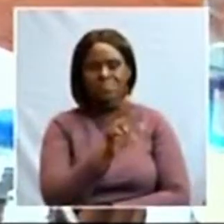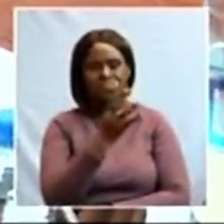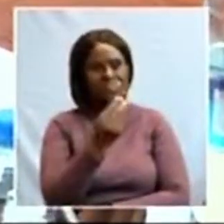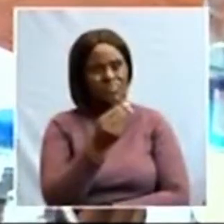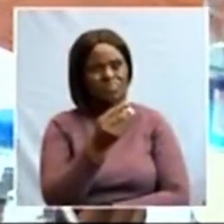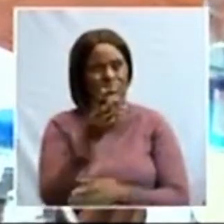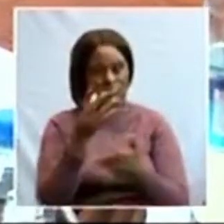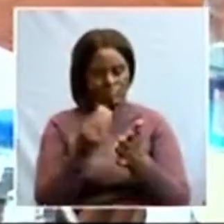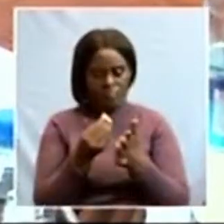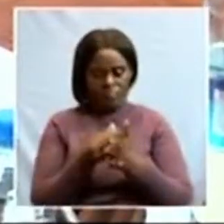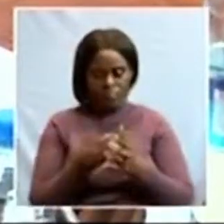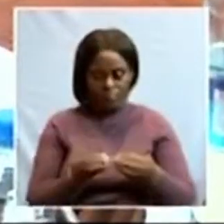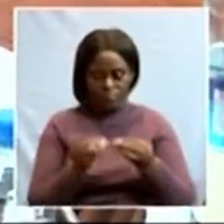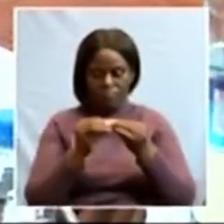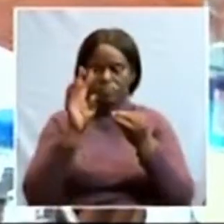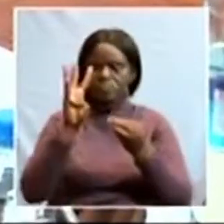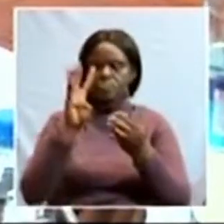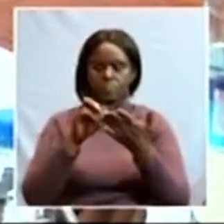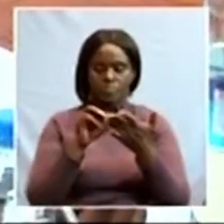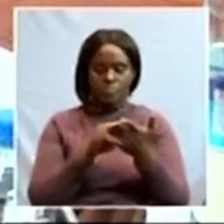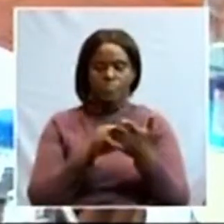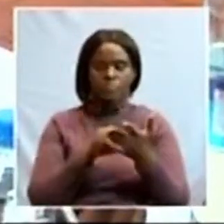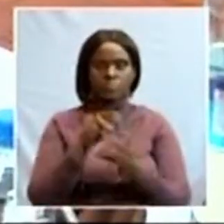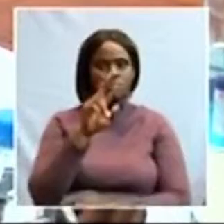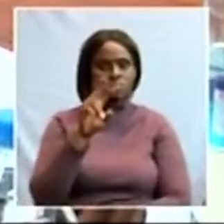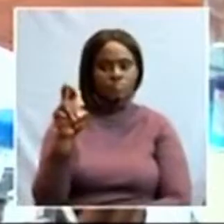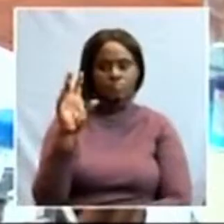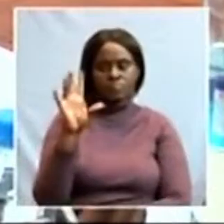funds amounting to